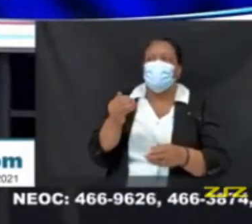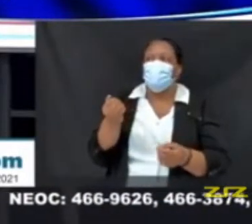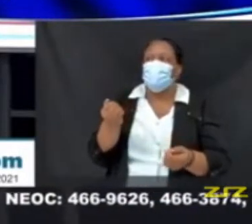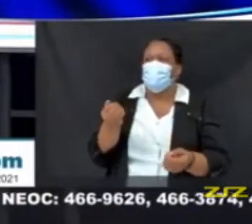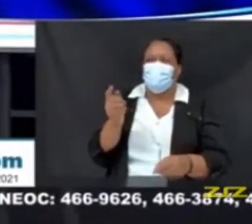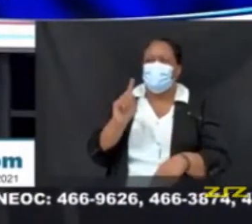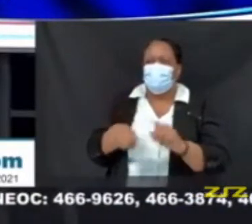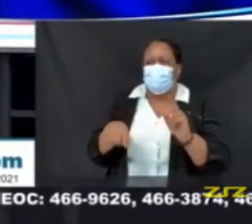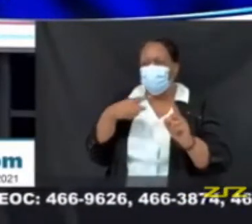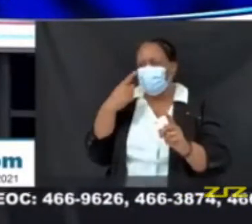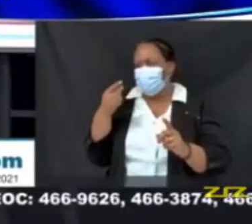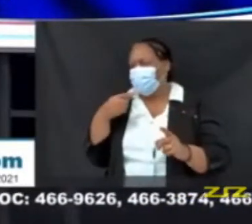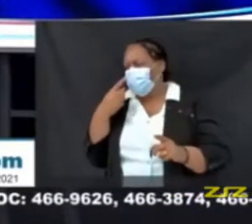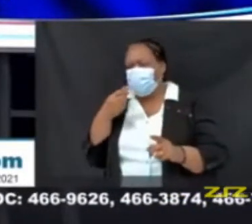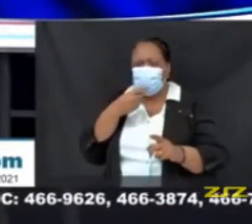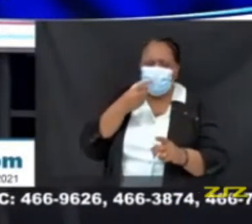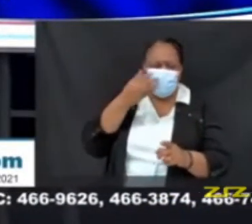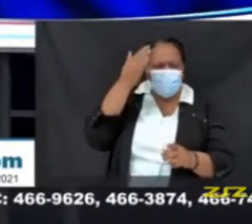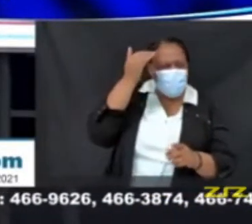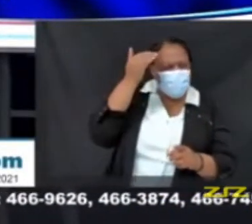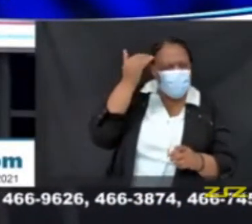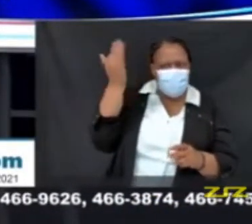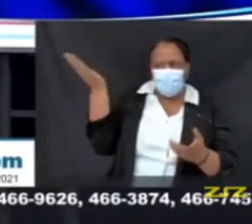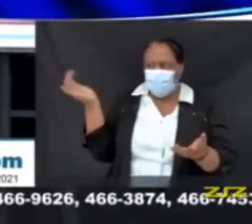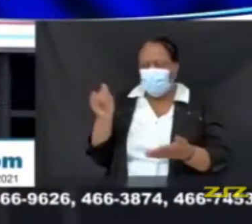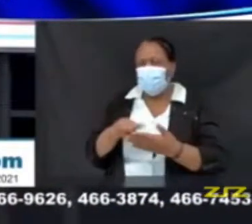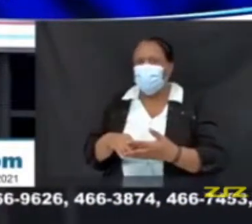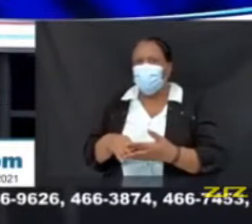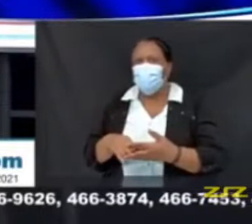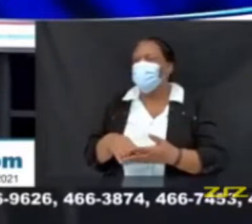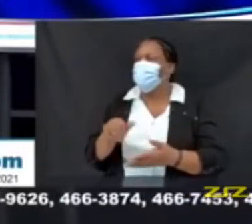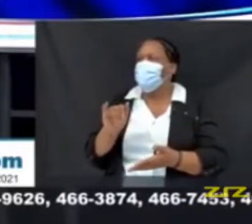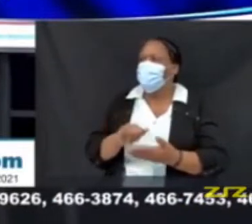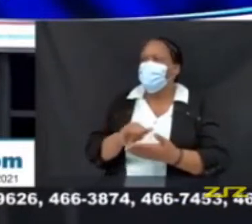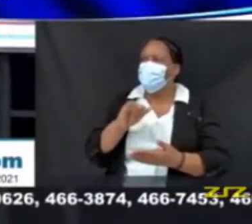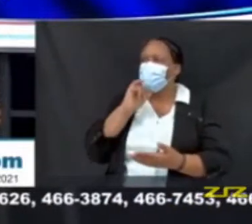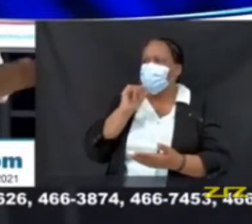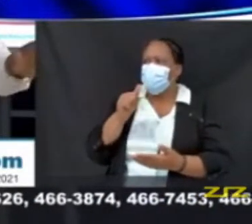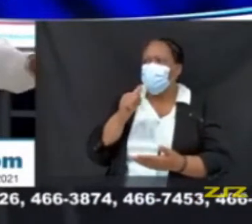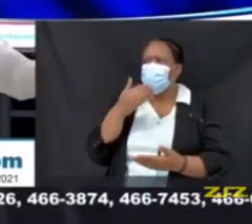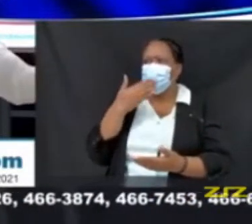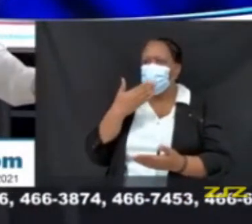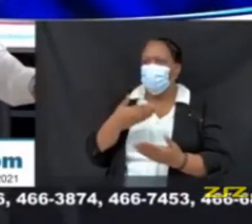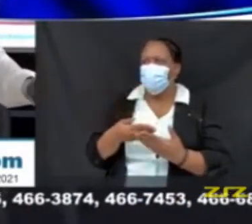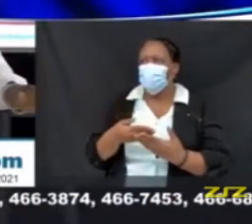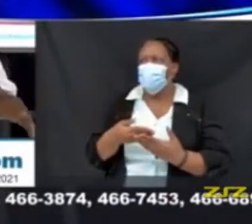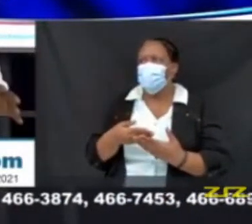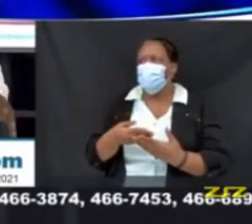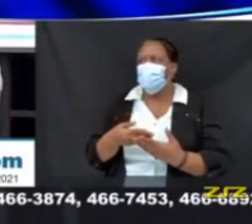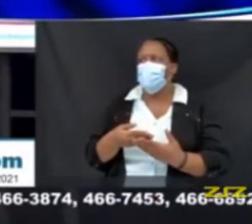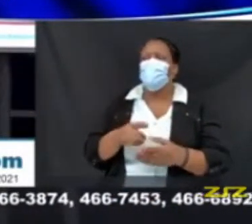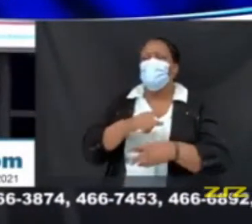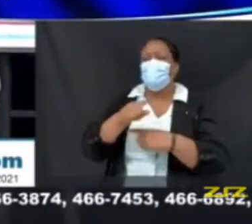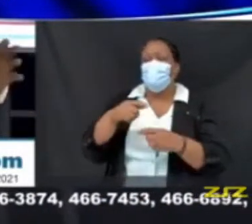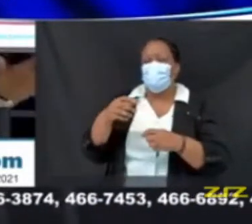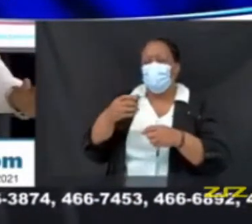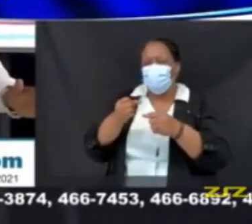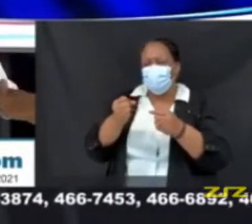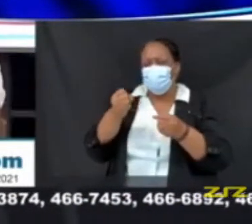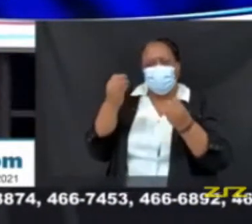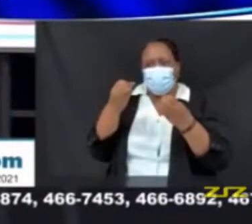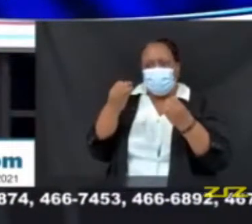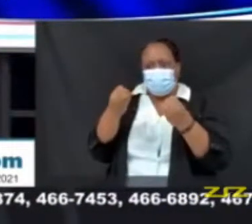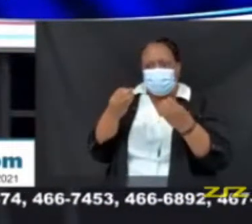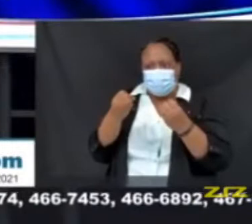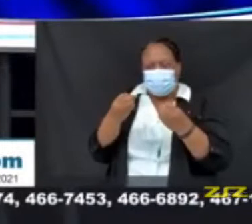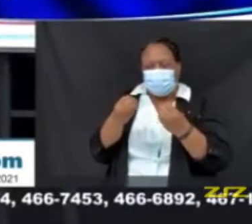these persons and tell you the reason why they are there. There was a time when we had a bottleneck, and there were some persons who had to